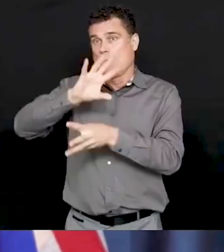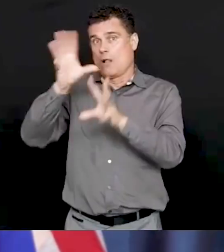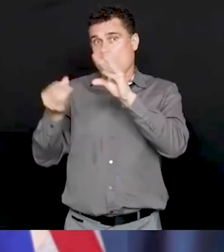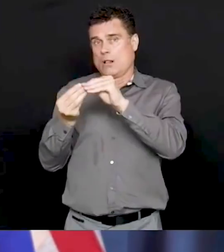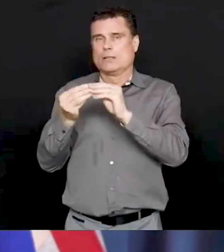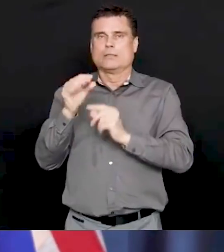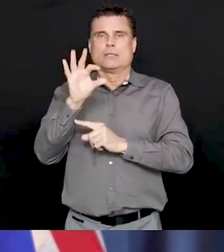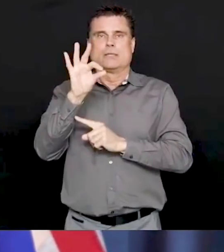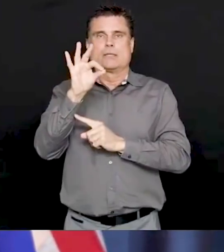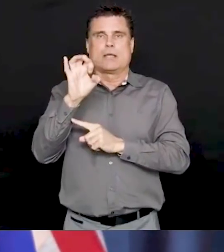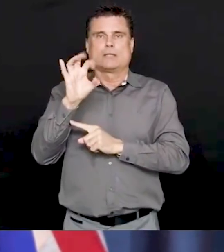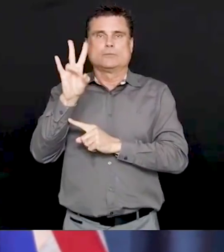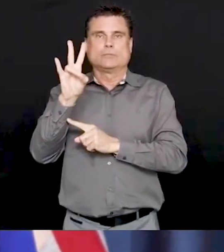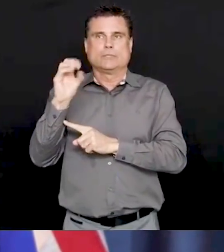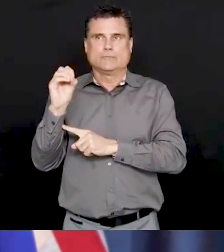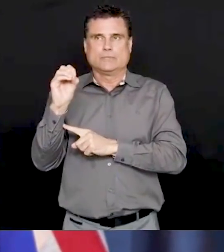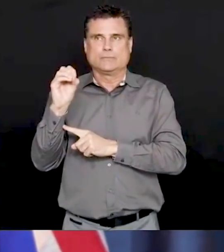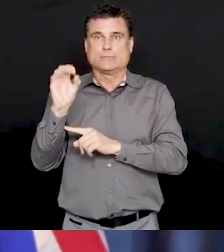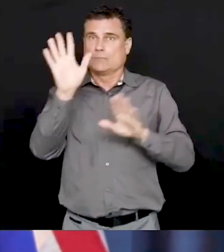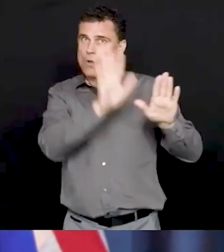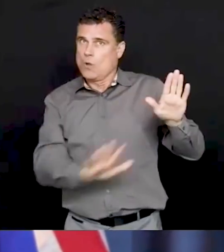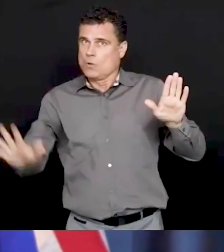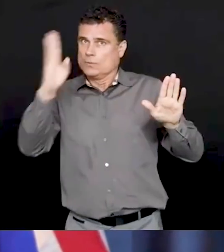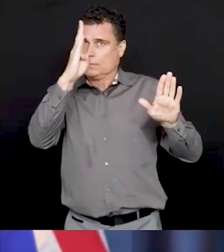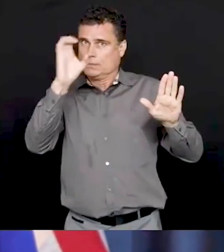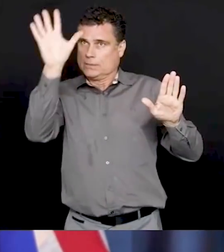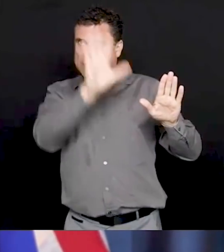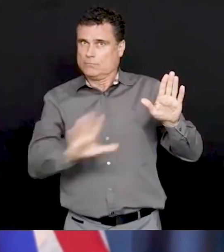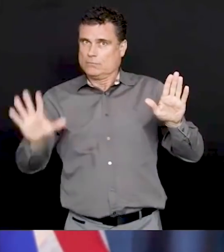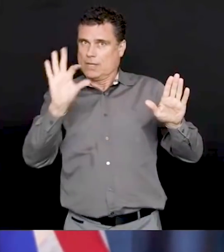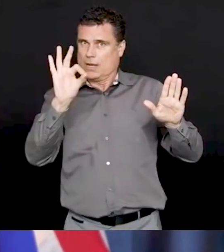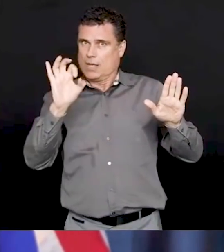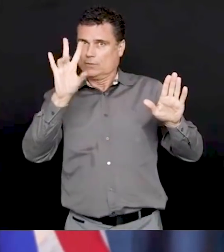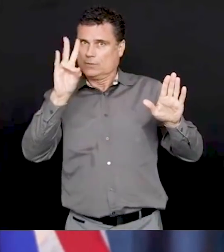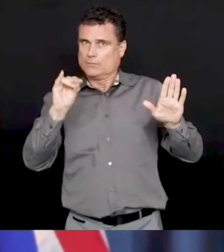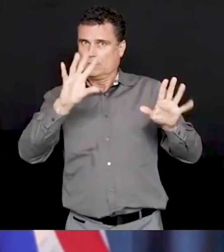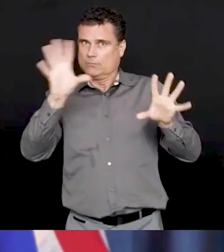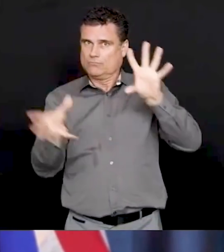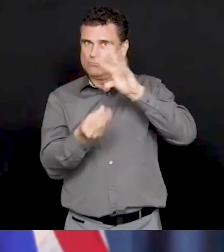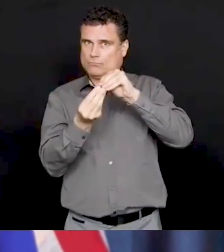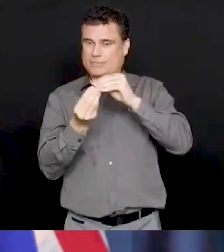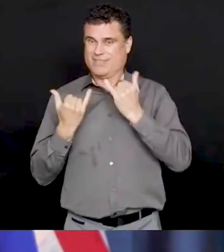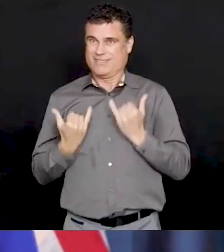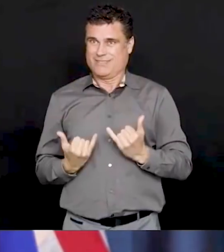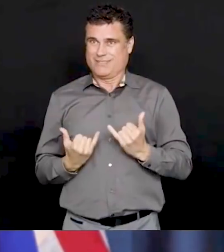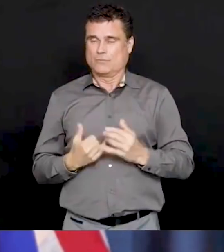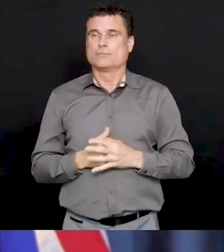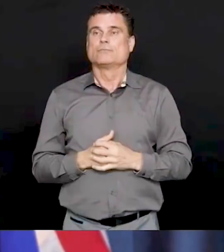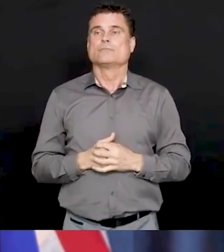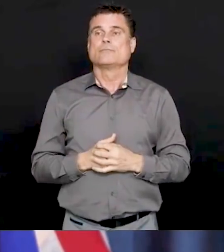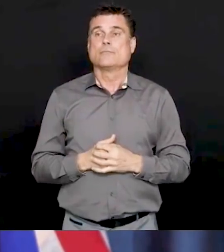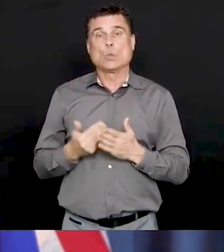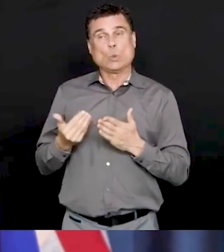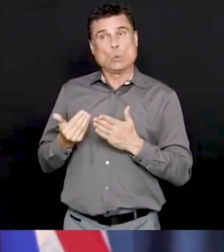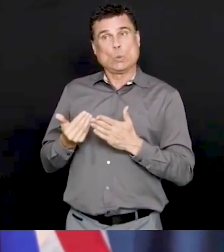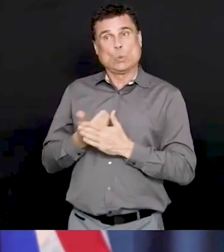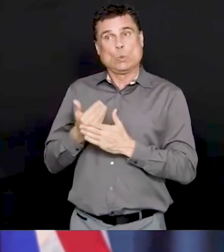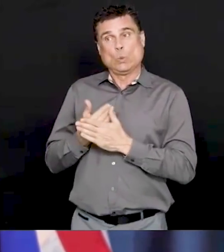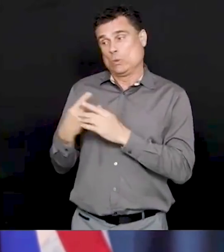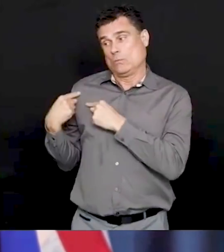970 here in British Columbia. So that's total new cases in the last 48 hours